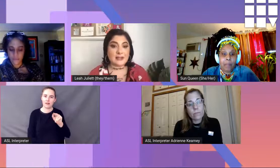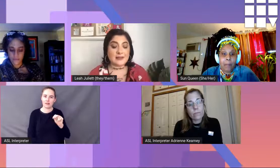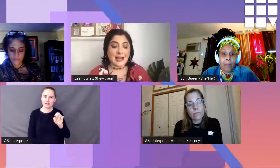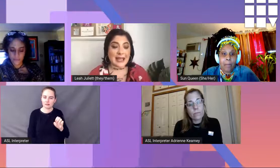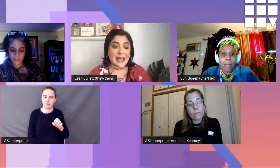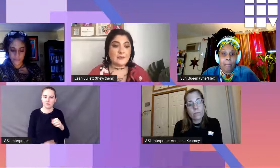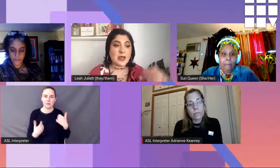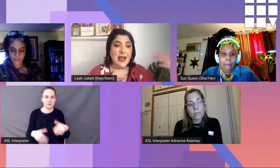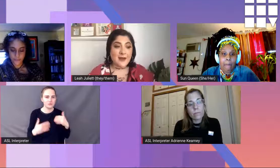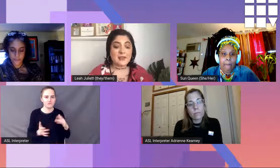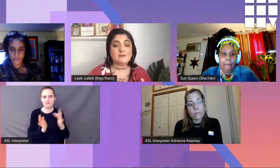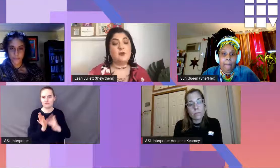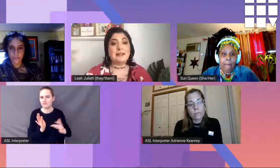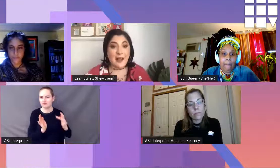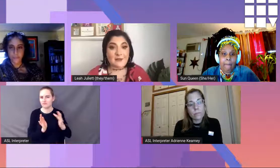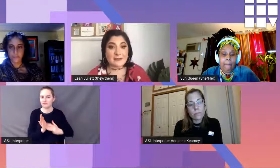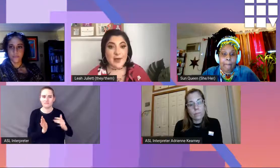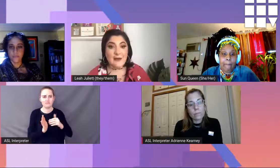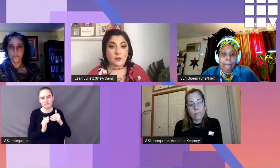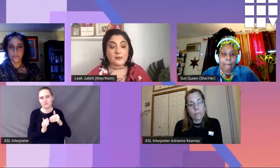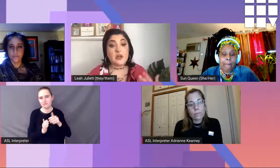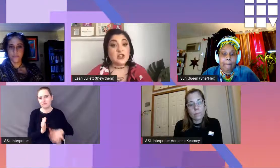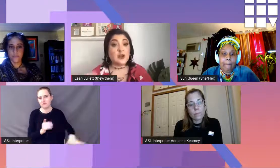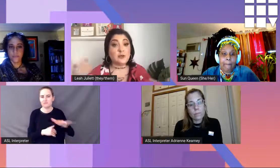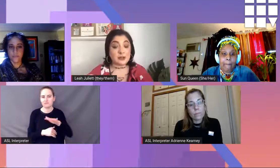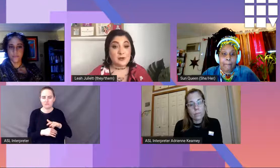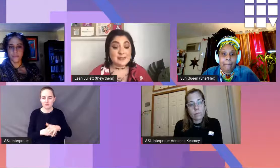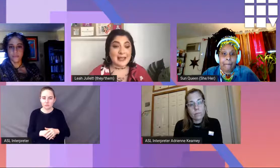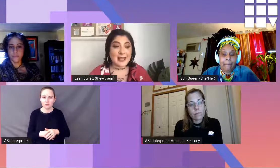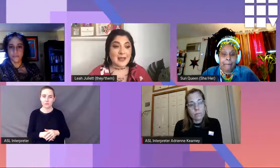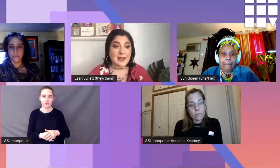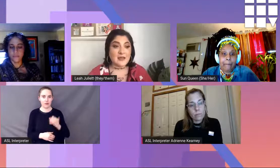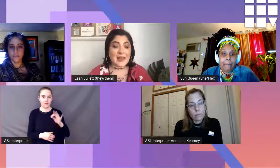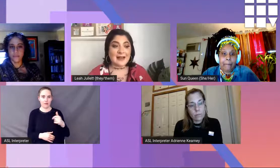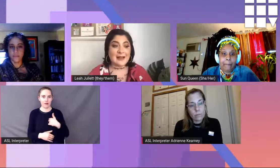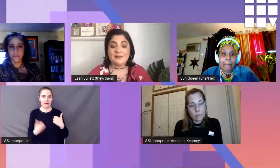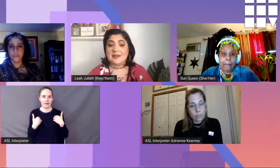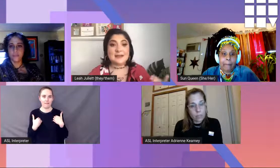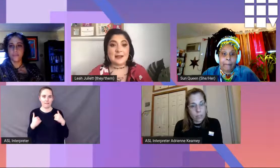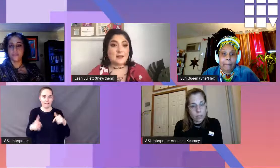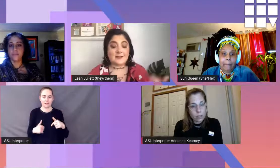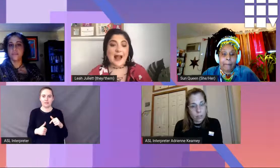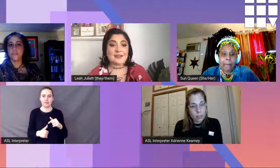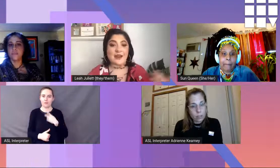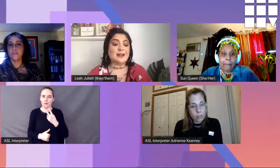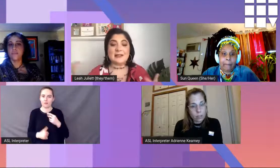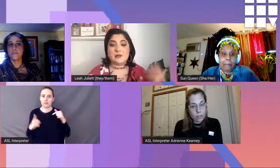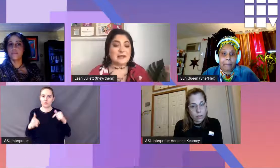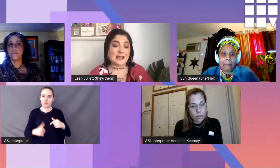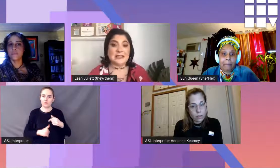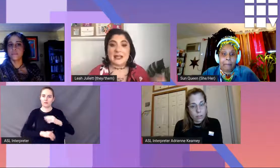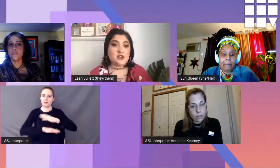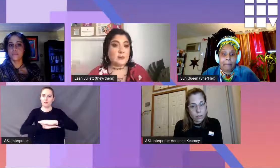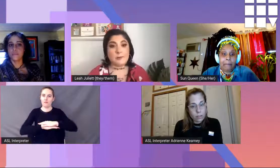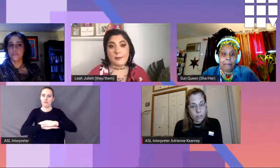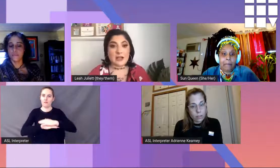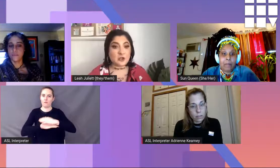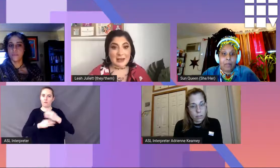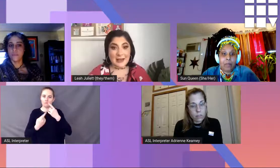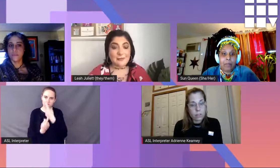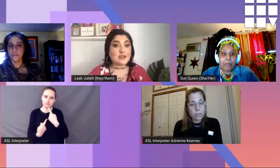privileged person that I am, have this voice, have this platform, don't use it, then this act of violence is going to continue